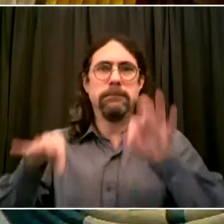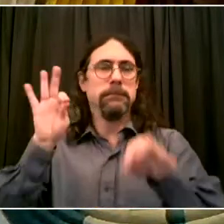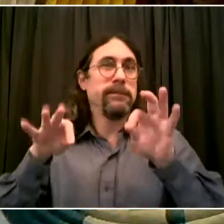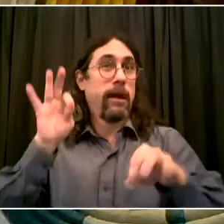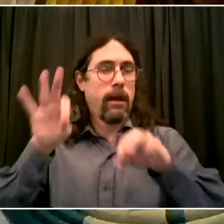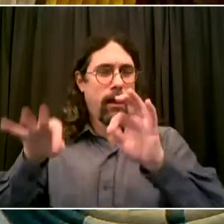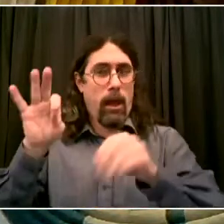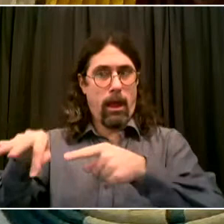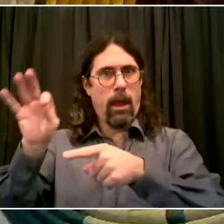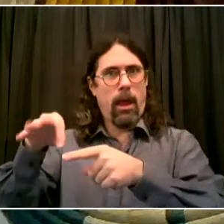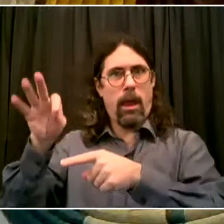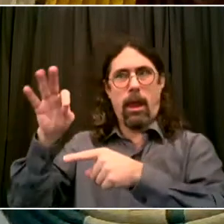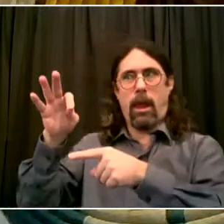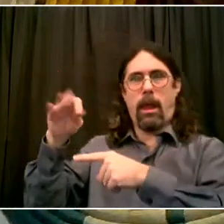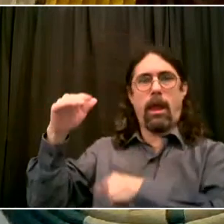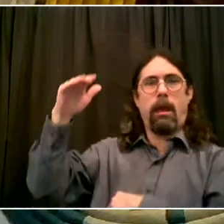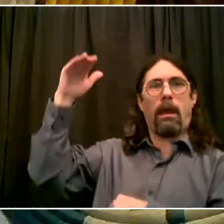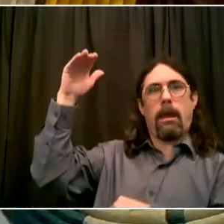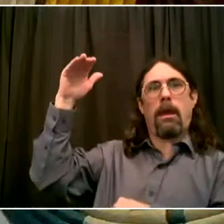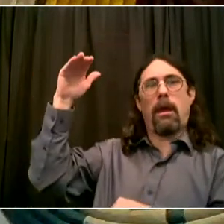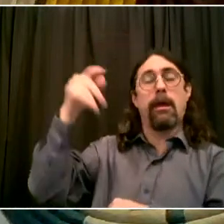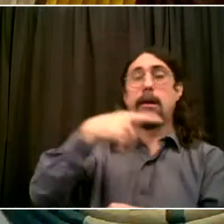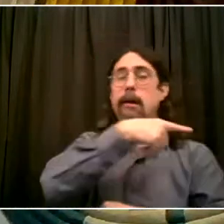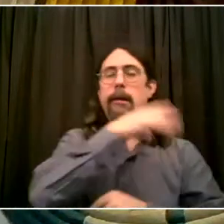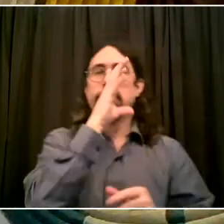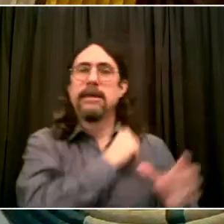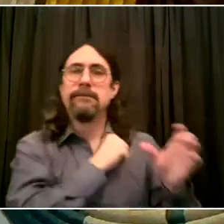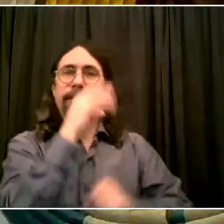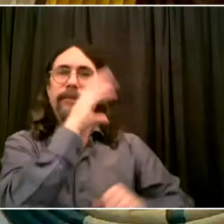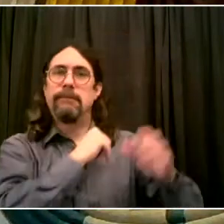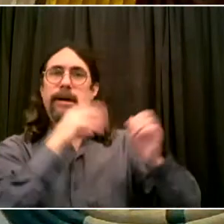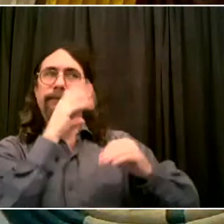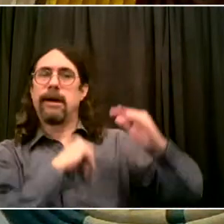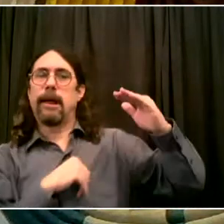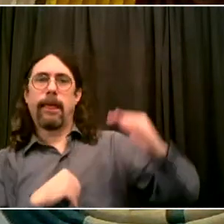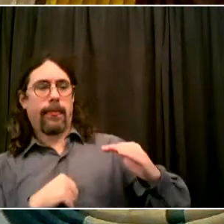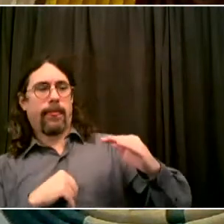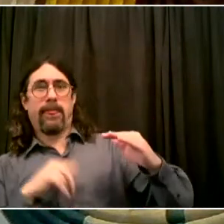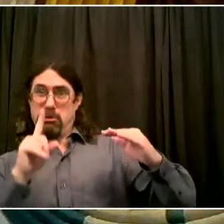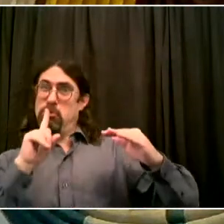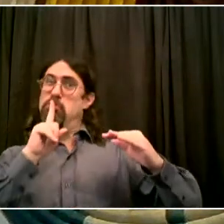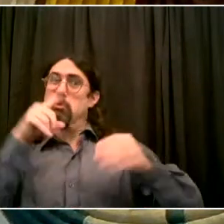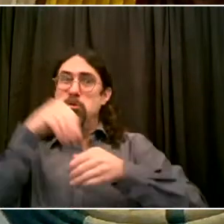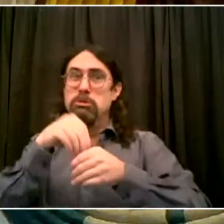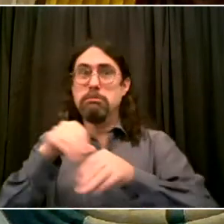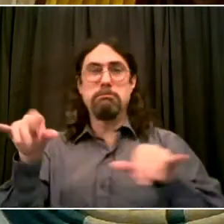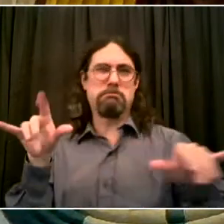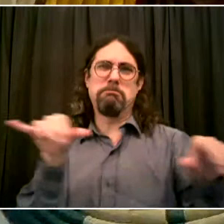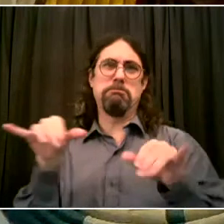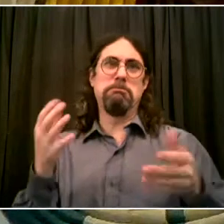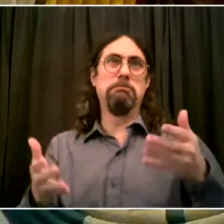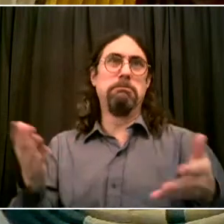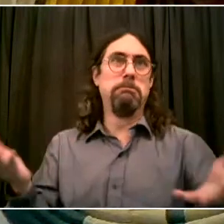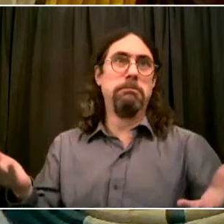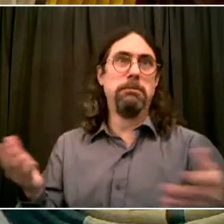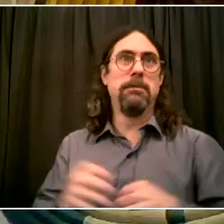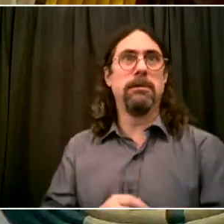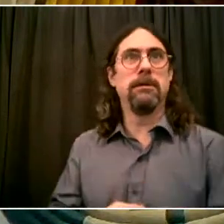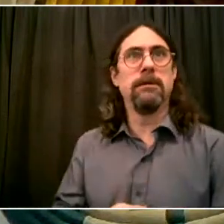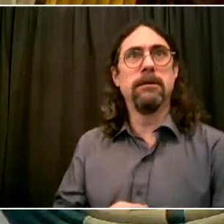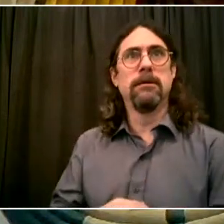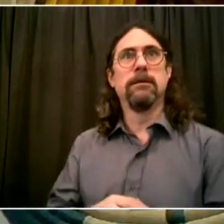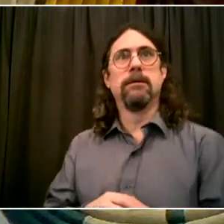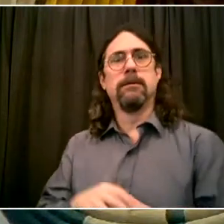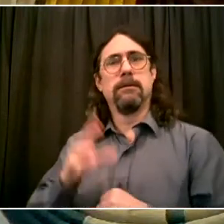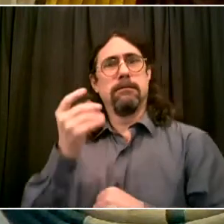as precipitously as it has in some other places. And so that gets to the issue that by case count, I'm not sure that's always the best metric to compare us to, but